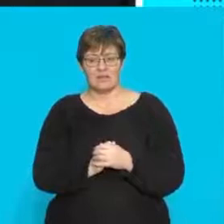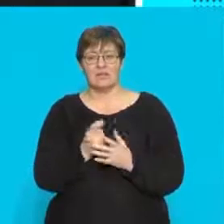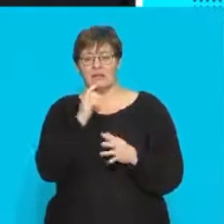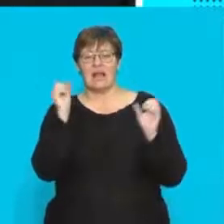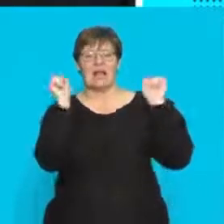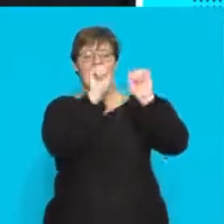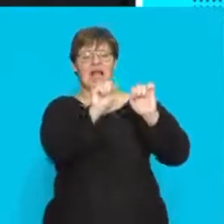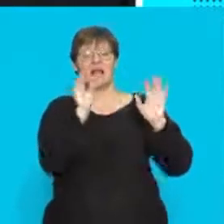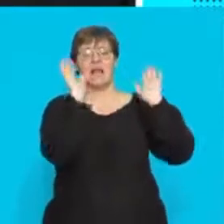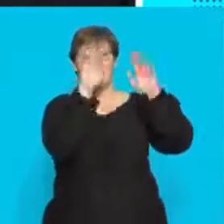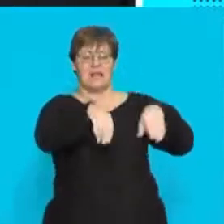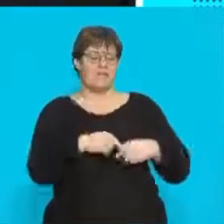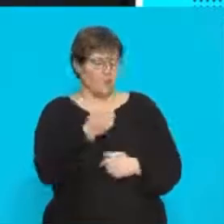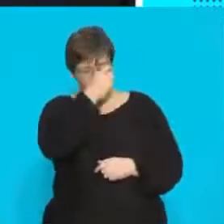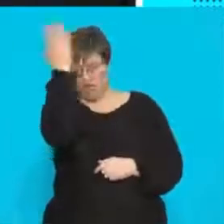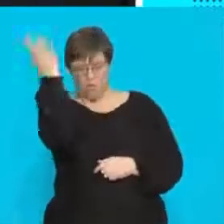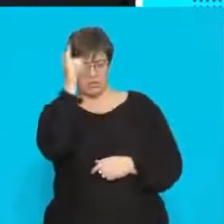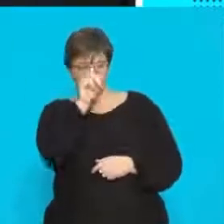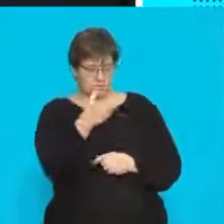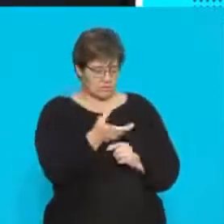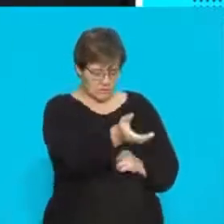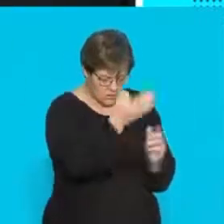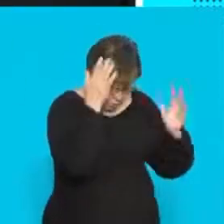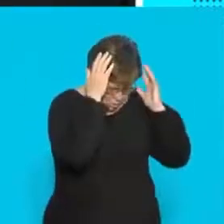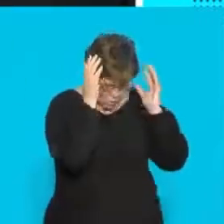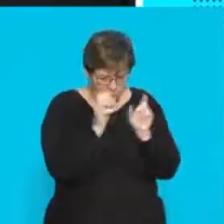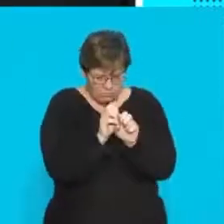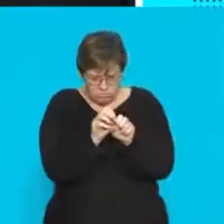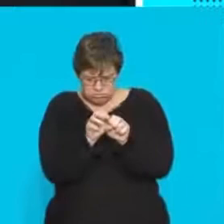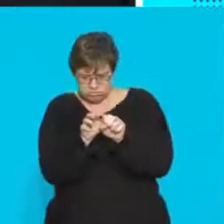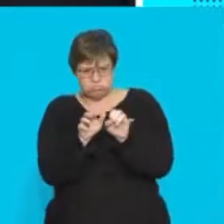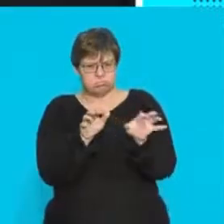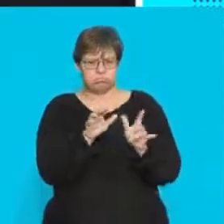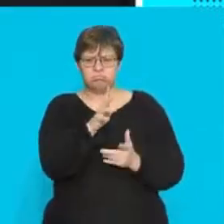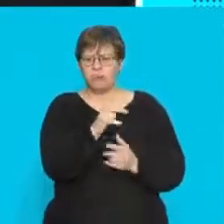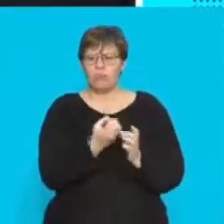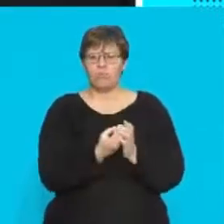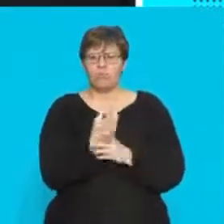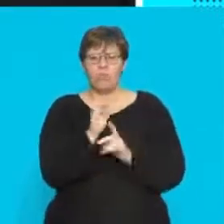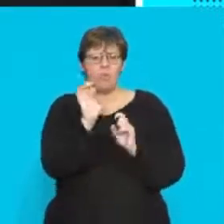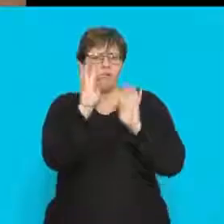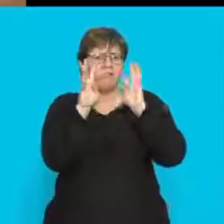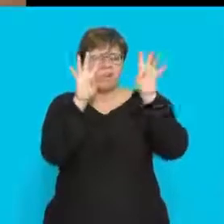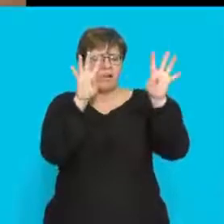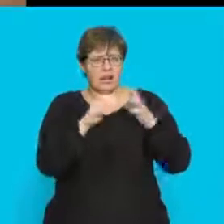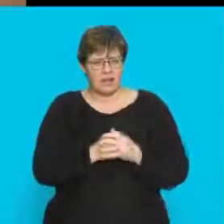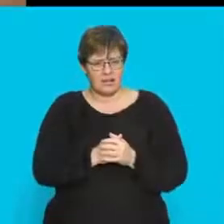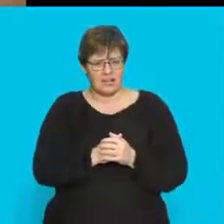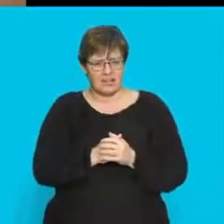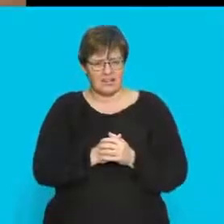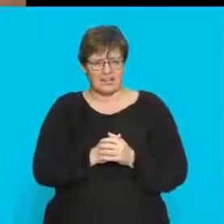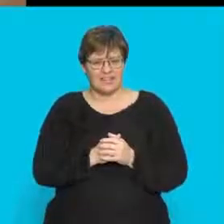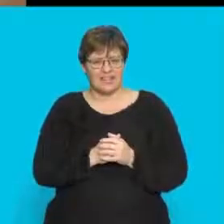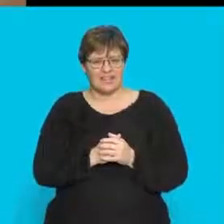a cabinet, and the next thing you know, you go to your potatoes and look what they've got growing from them. They've got